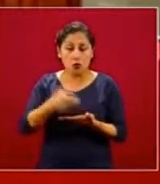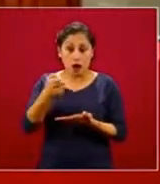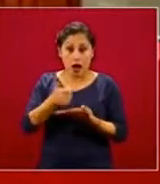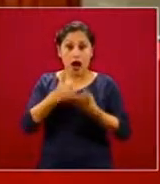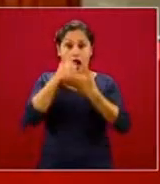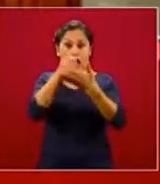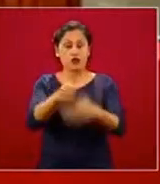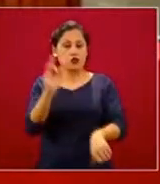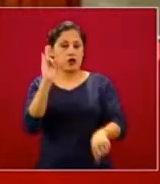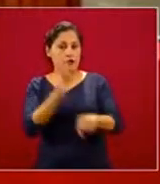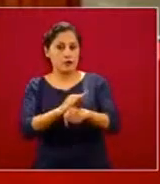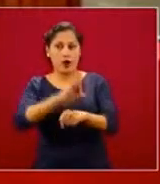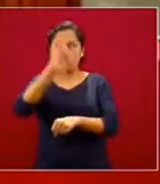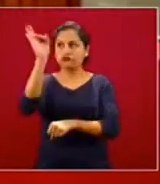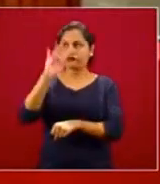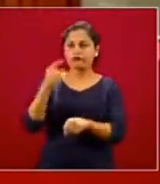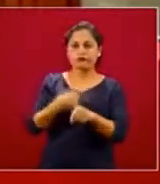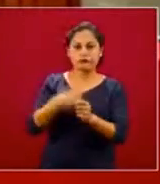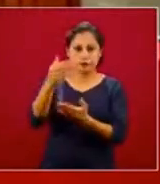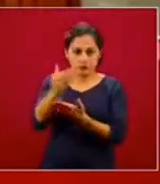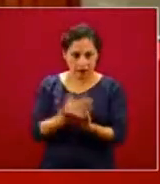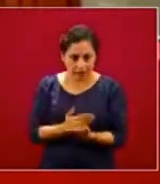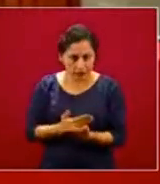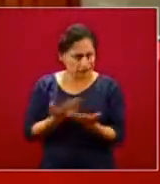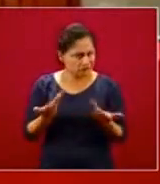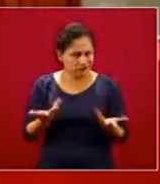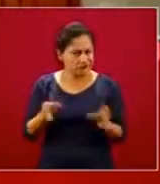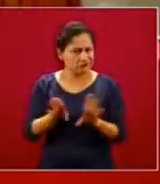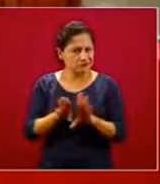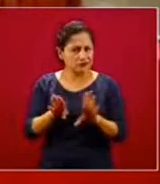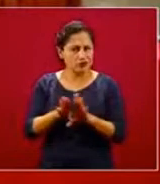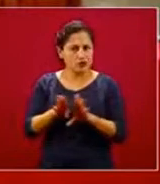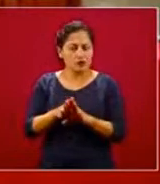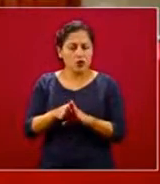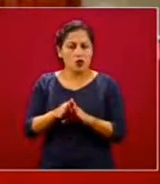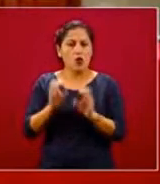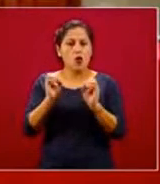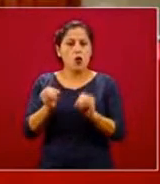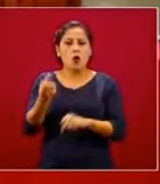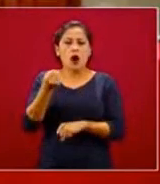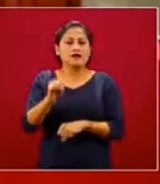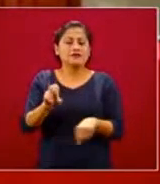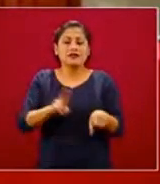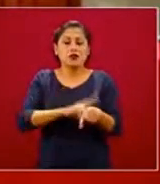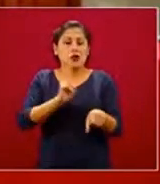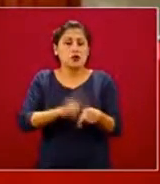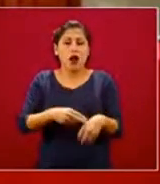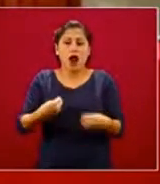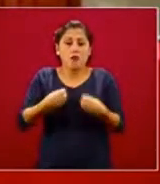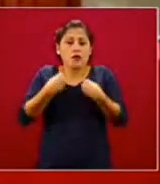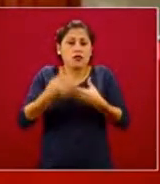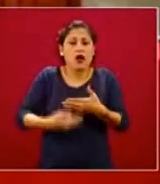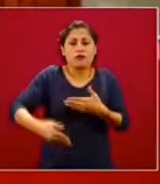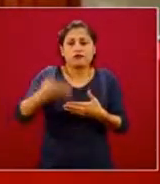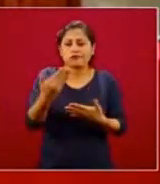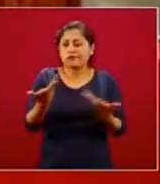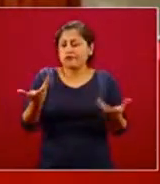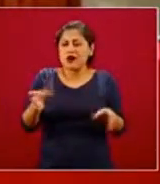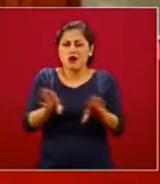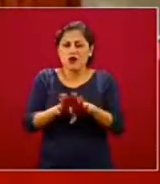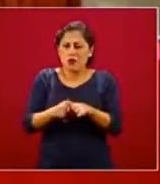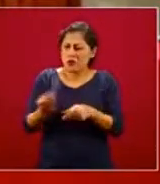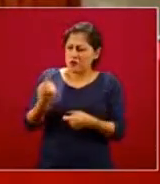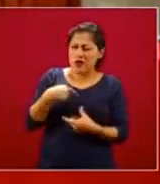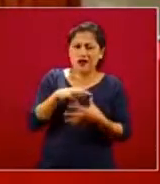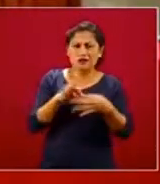the enfermedad que, como sanitation usted ha issues dicho, in the pues es, country? pues, digamos, parte de lo normal con lo que se tiene Or que what can we vivir. do to O sea, mitigate ¿cómo the sería presence of este this año disease?